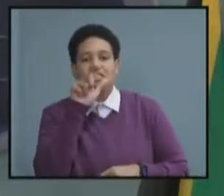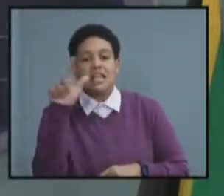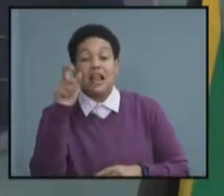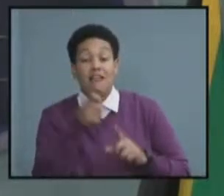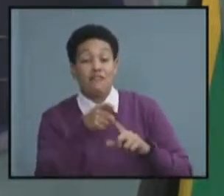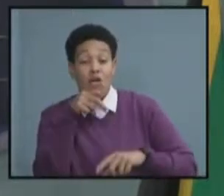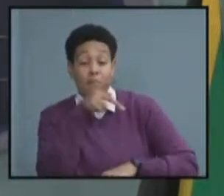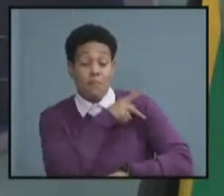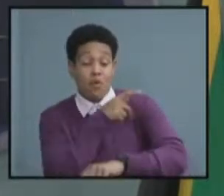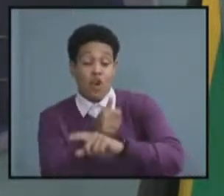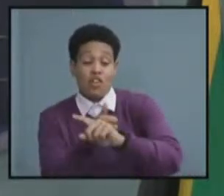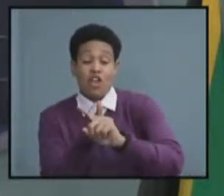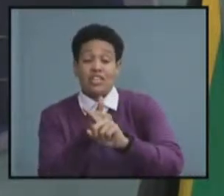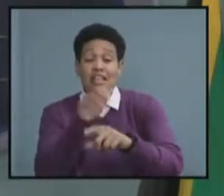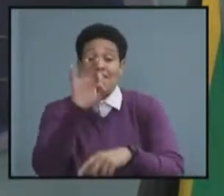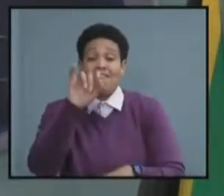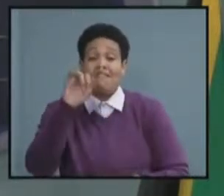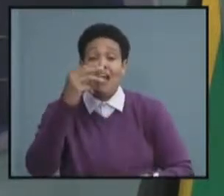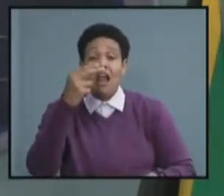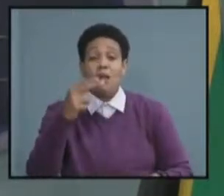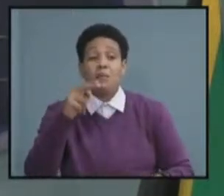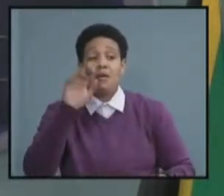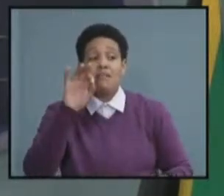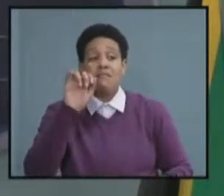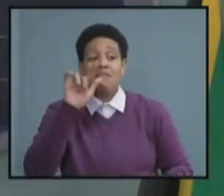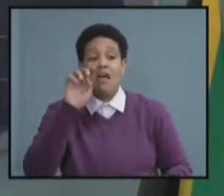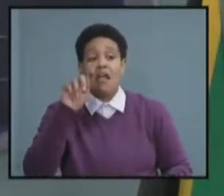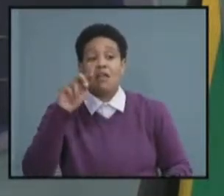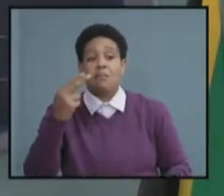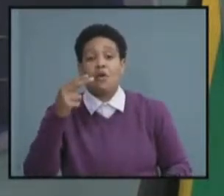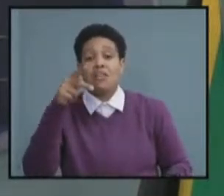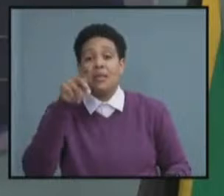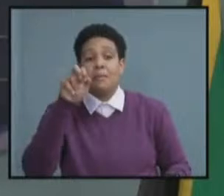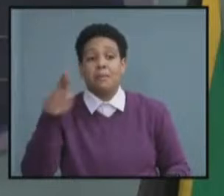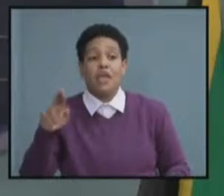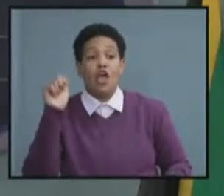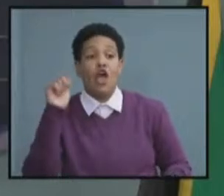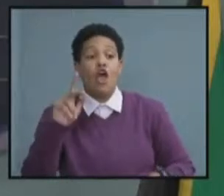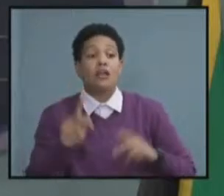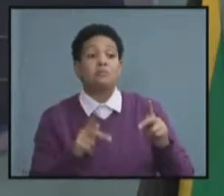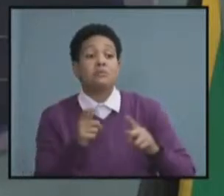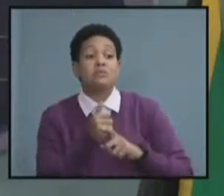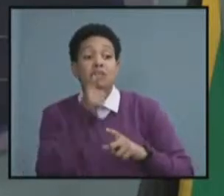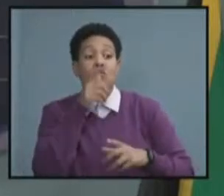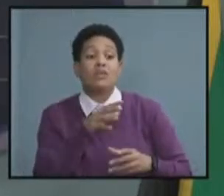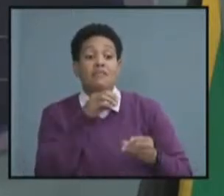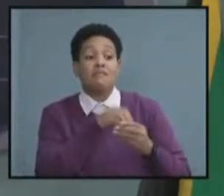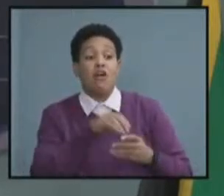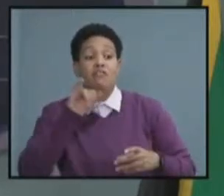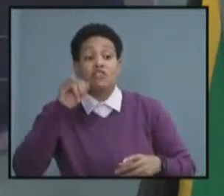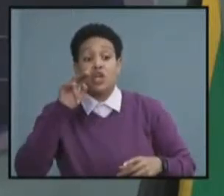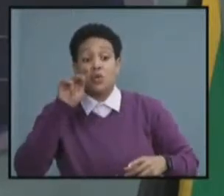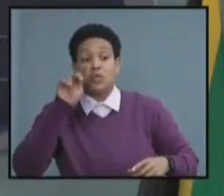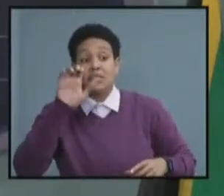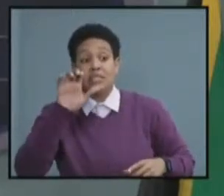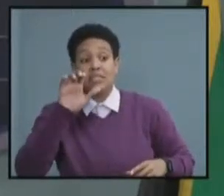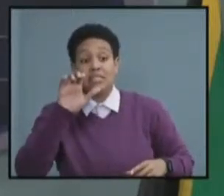Authority and the Falmouth Pier, all the persons who are involved in the JUTC,